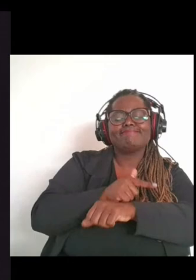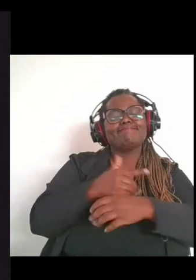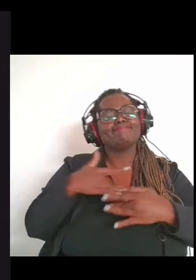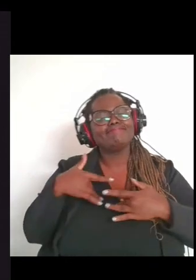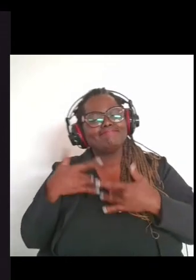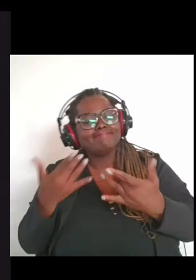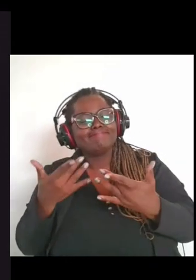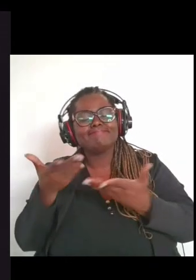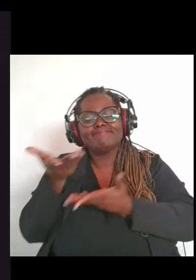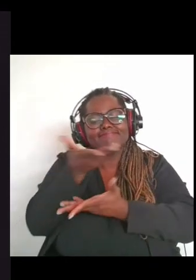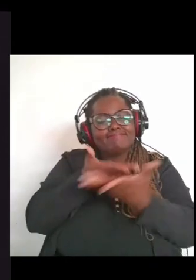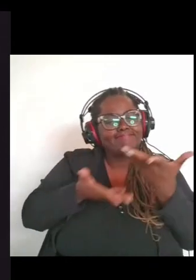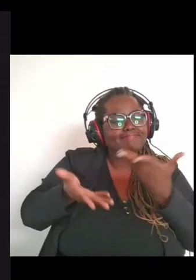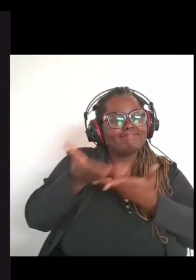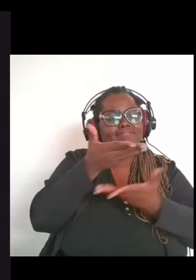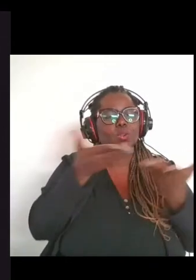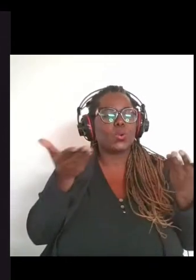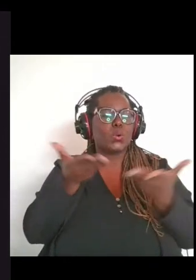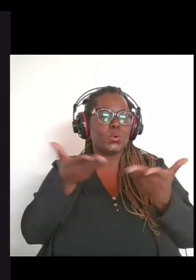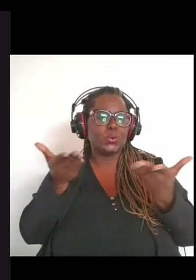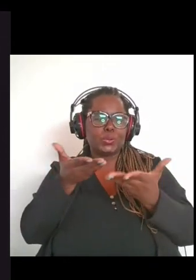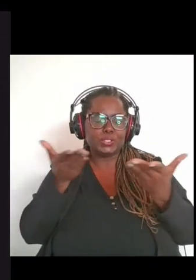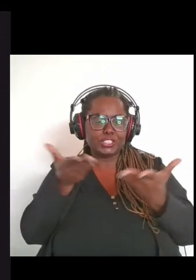being so open and generous